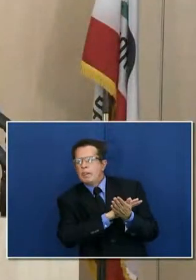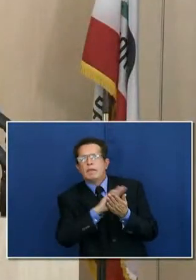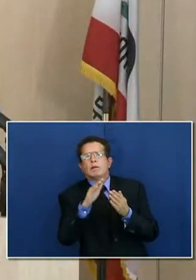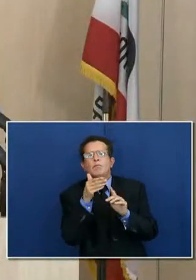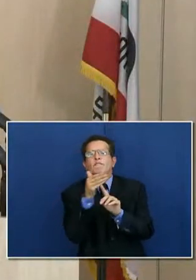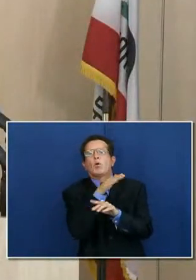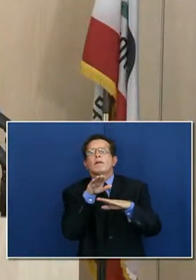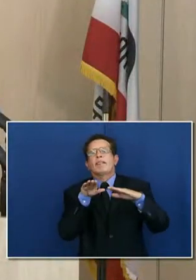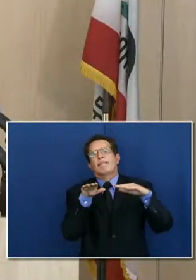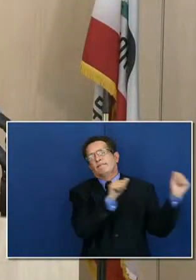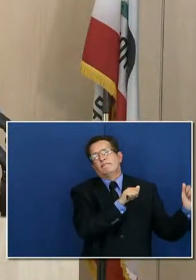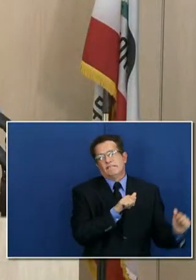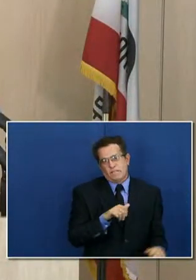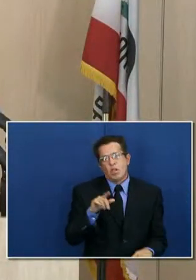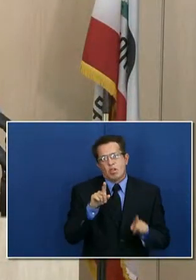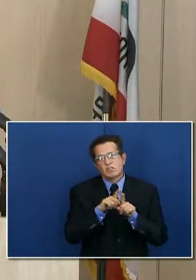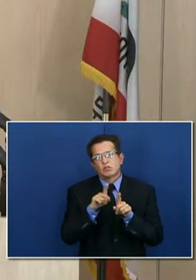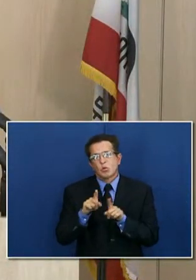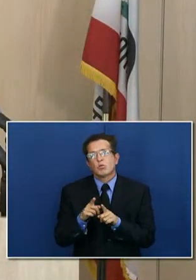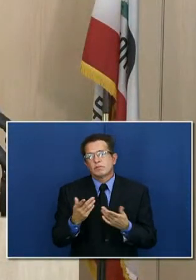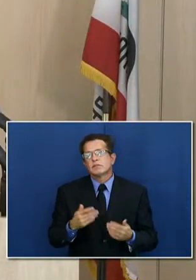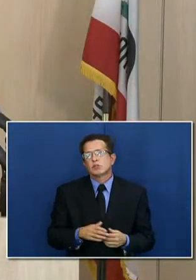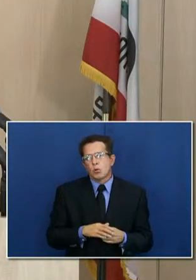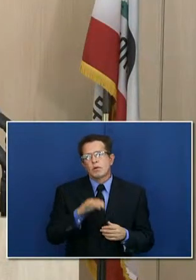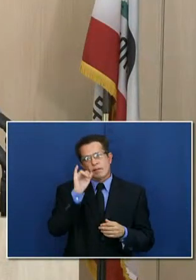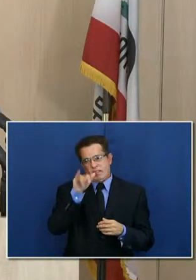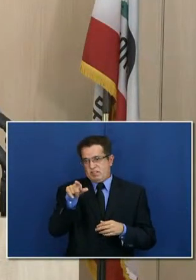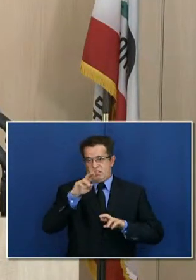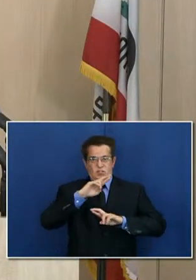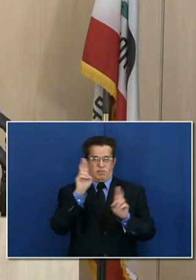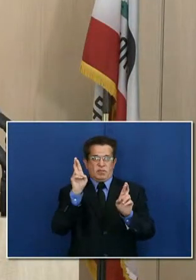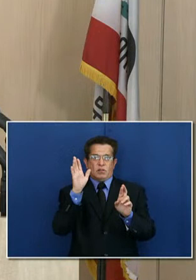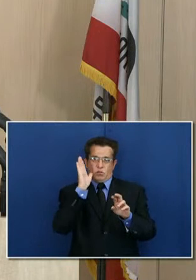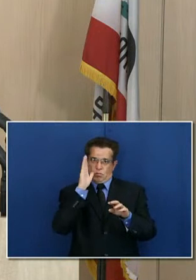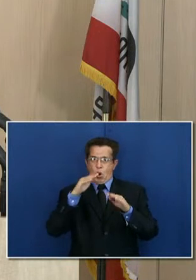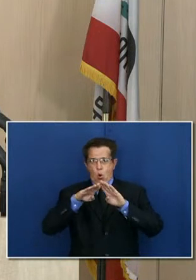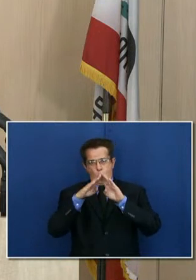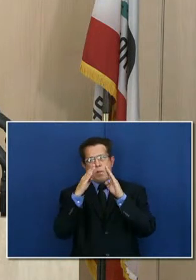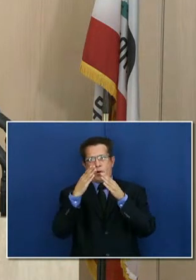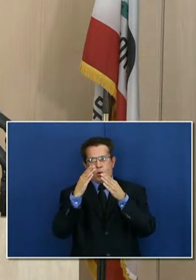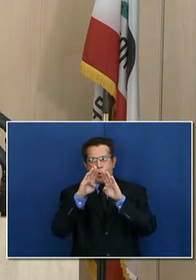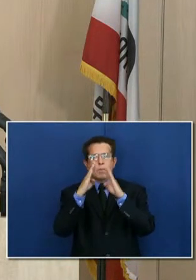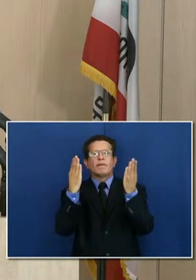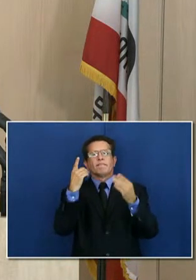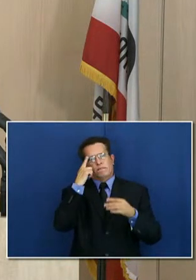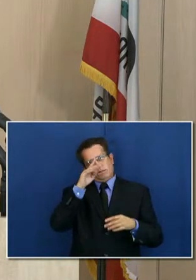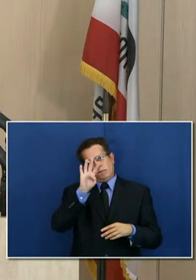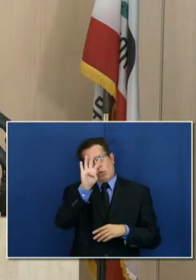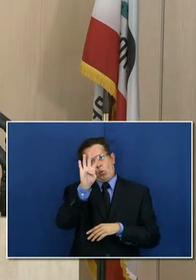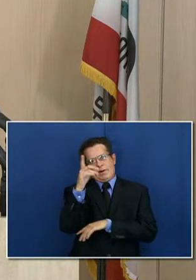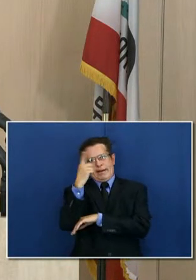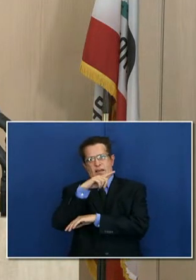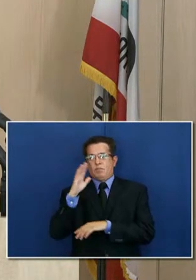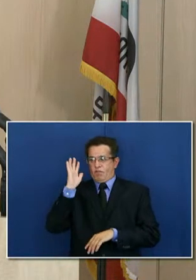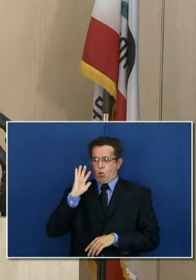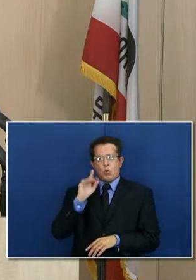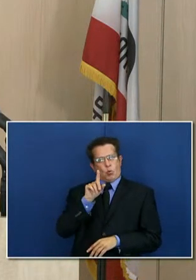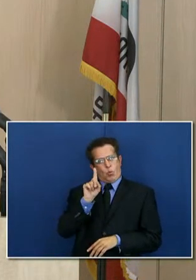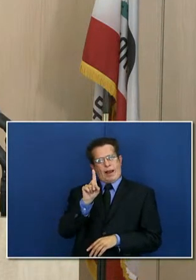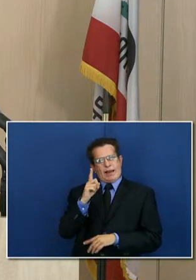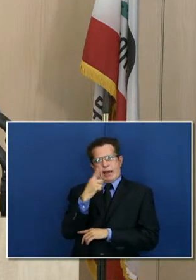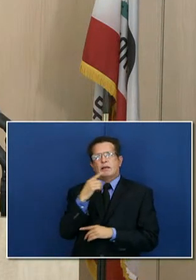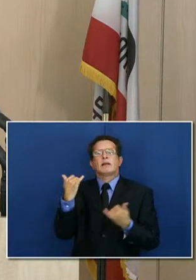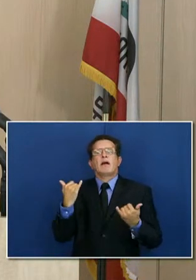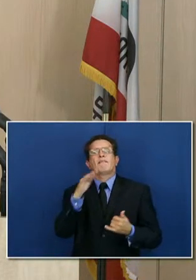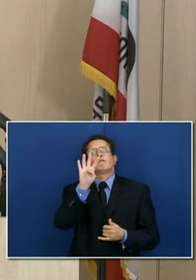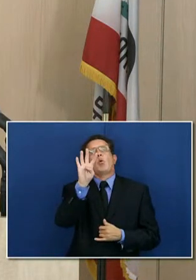just say, again, the polling places will be open for a 4-day period as opposed to a 1-day period. And